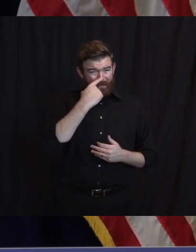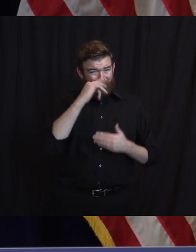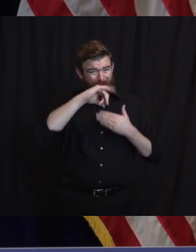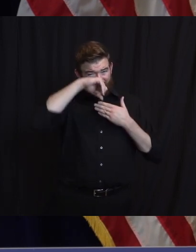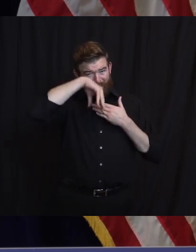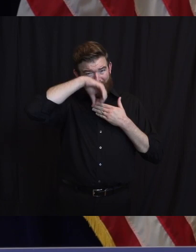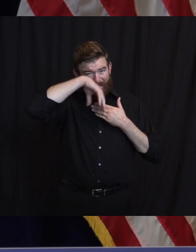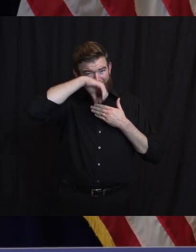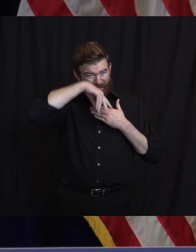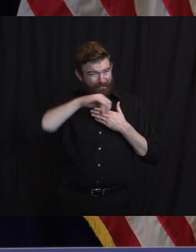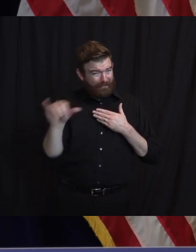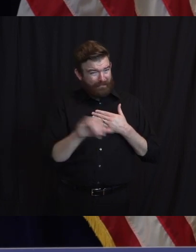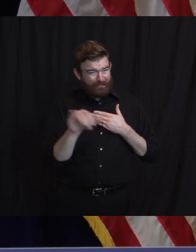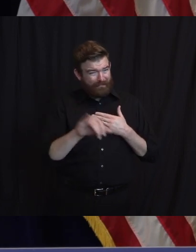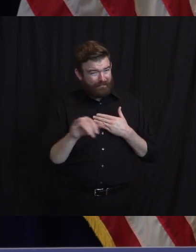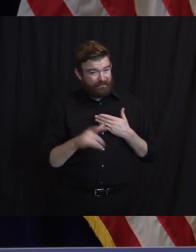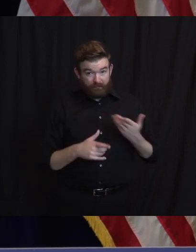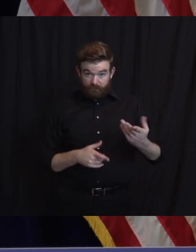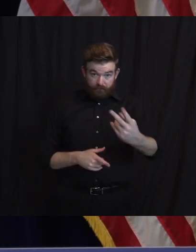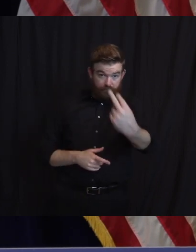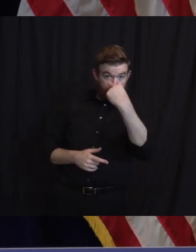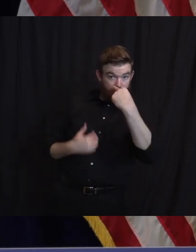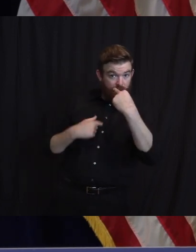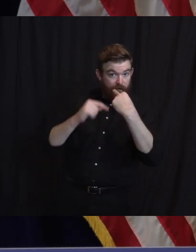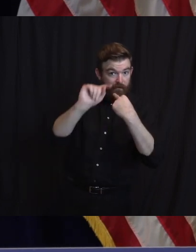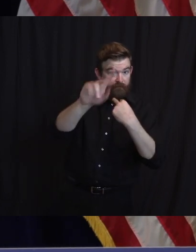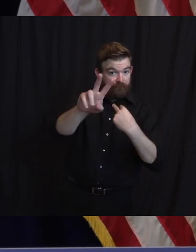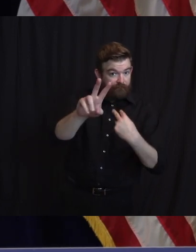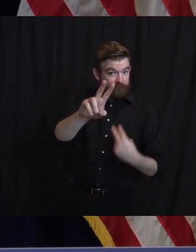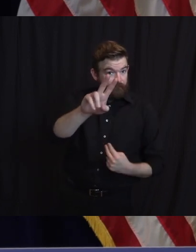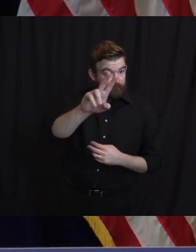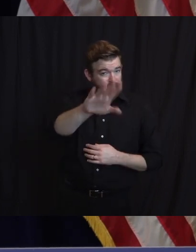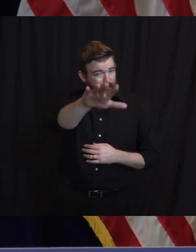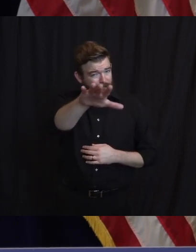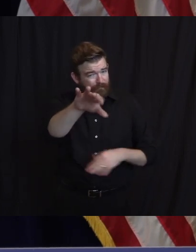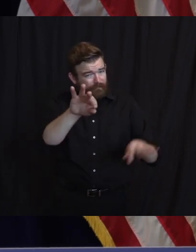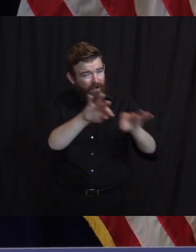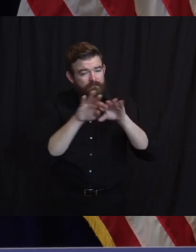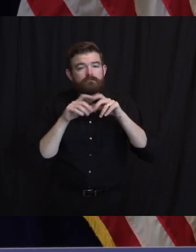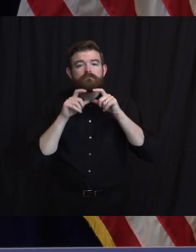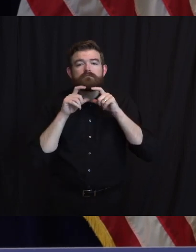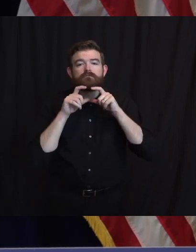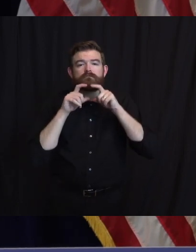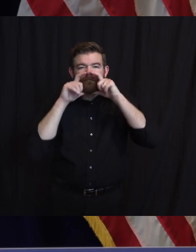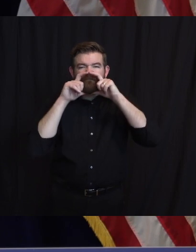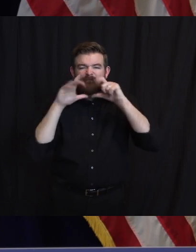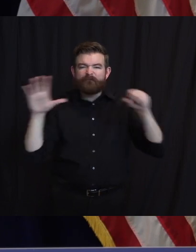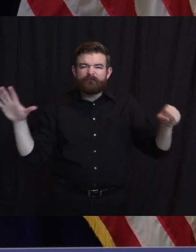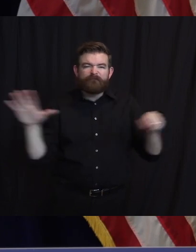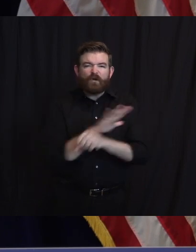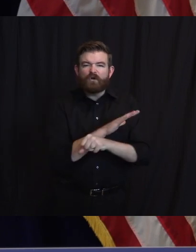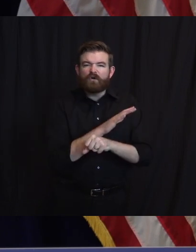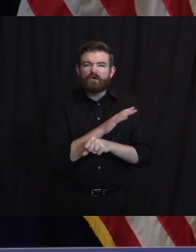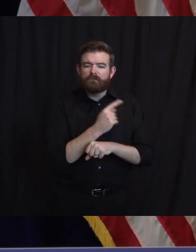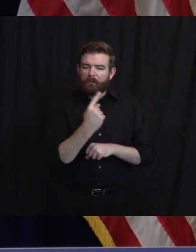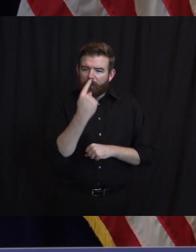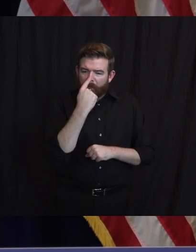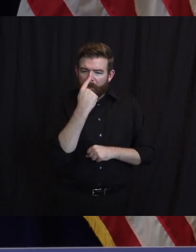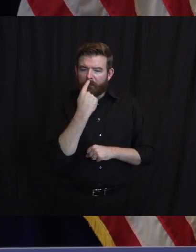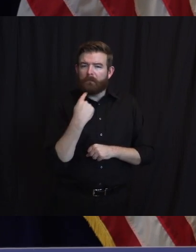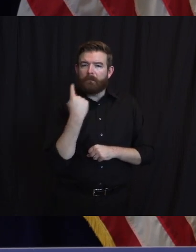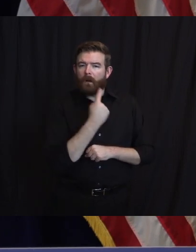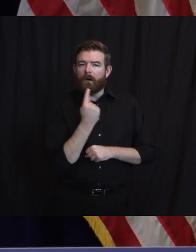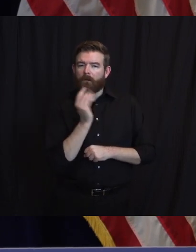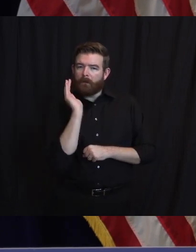watching, I'll do it later, but you gotta do the whole shooting match here. You gotta make sure it's over the nose and it comes in under your